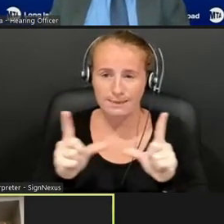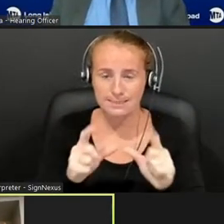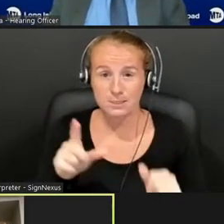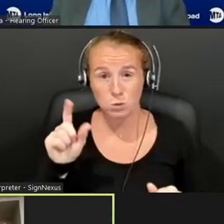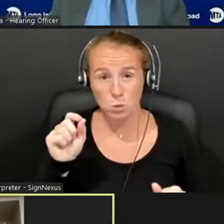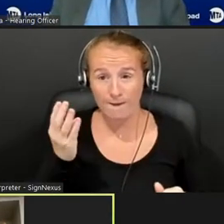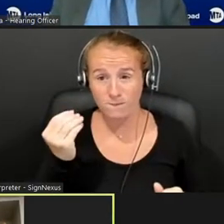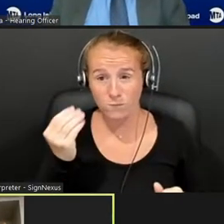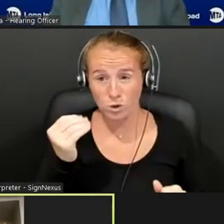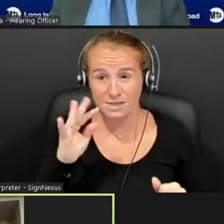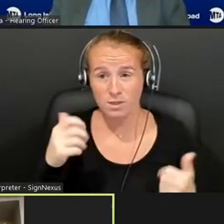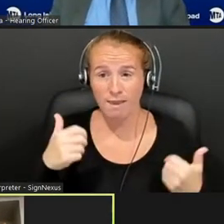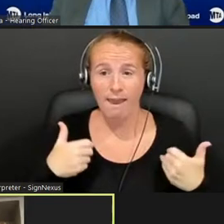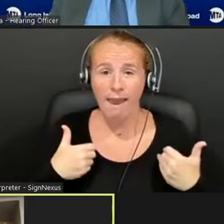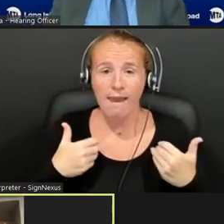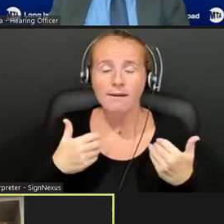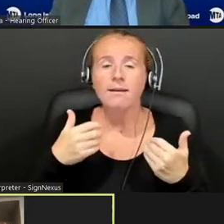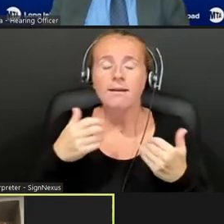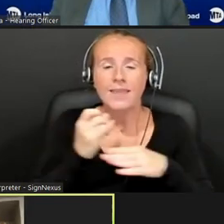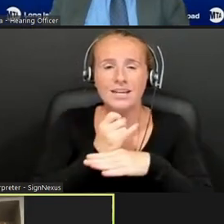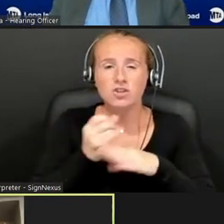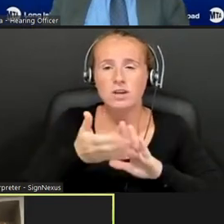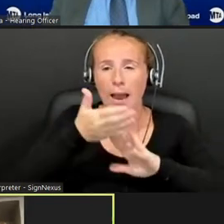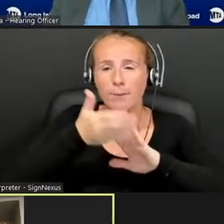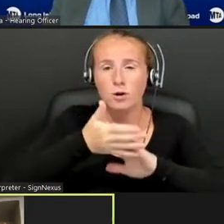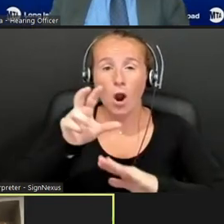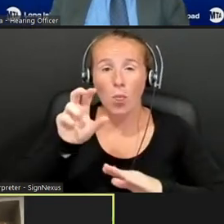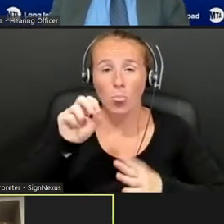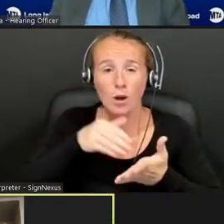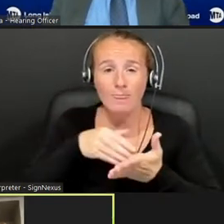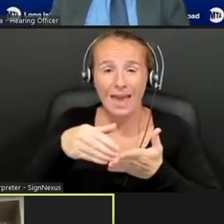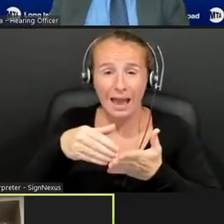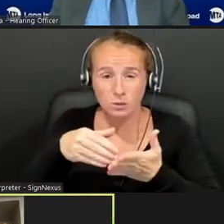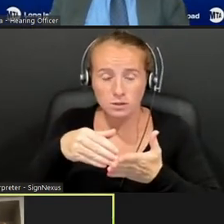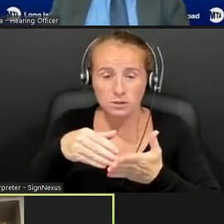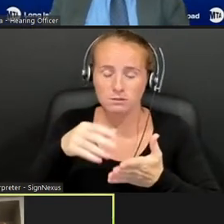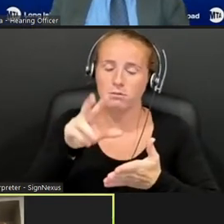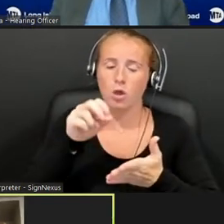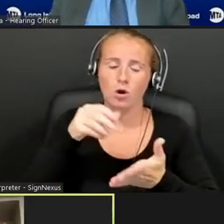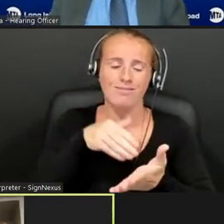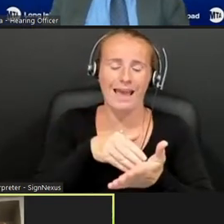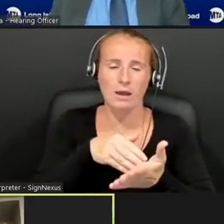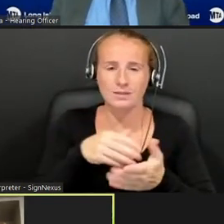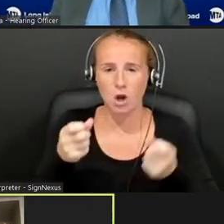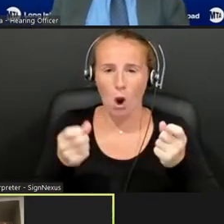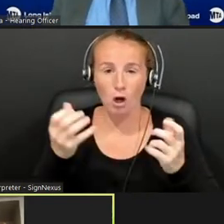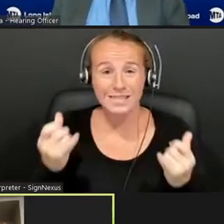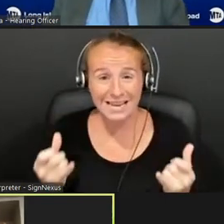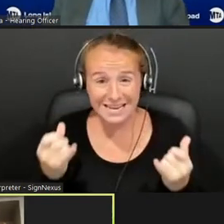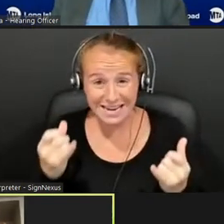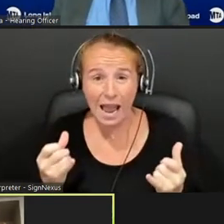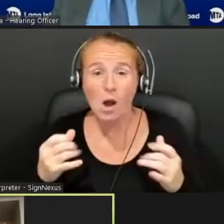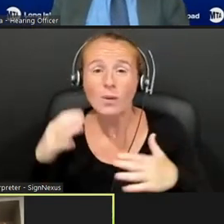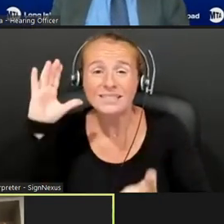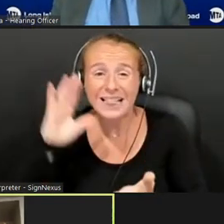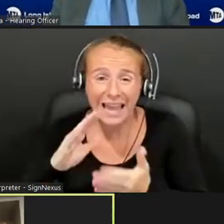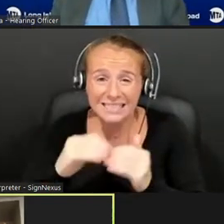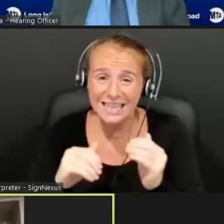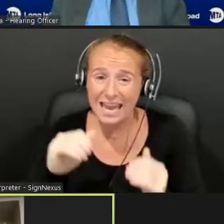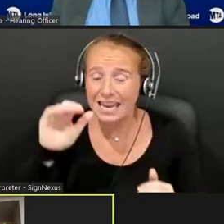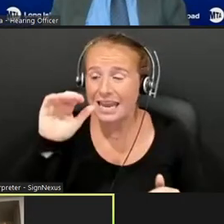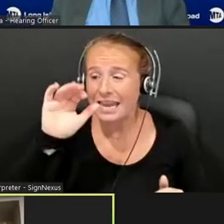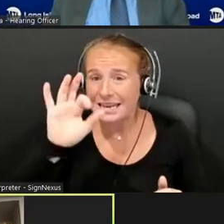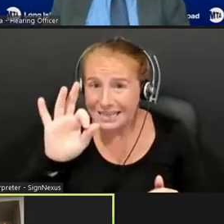hav industry operated almost 30 000 Vehicles compare that to 2022 when we are less than 9 000.